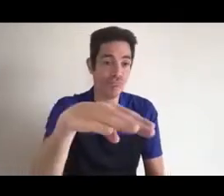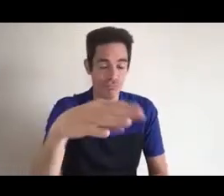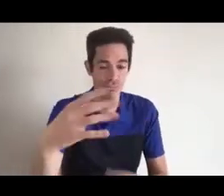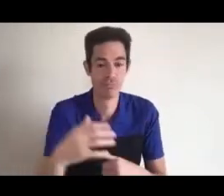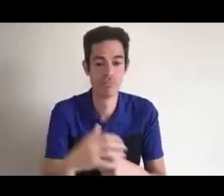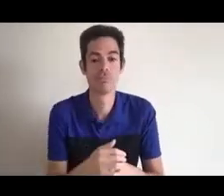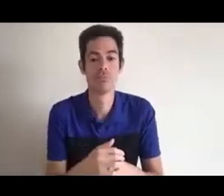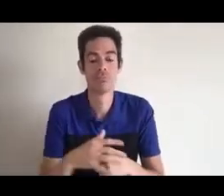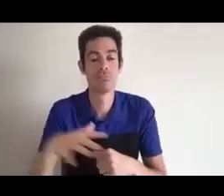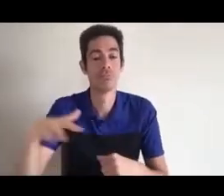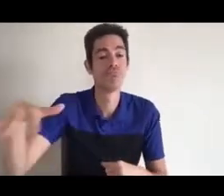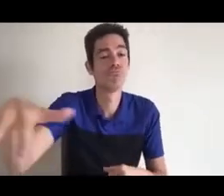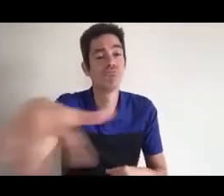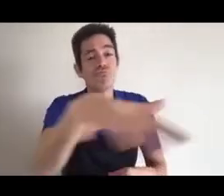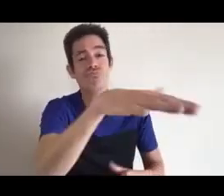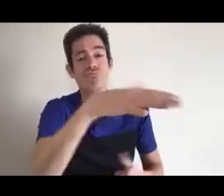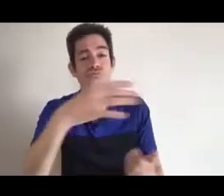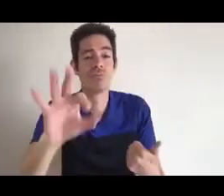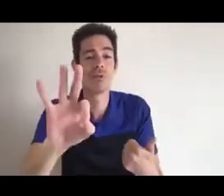this.